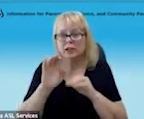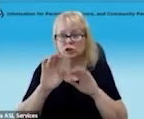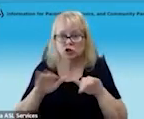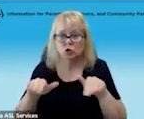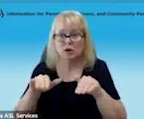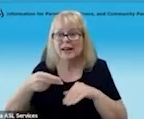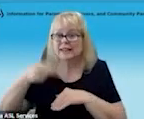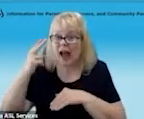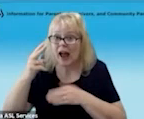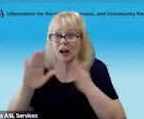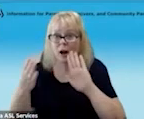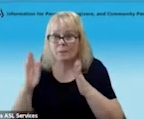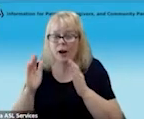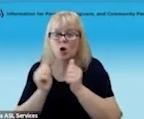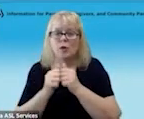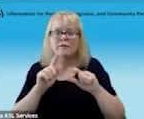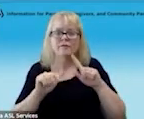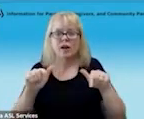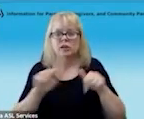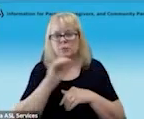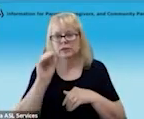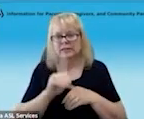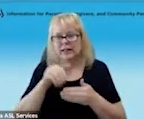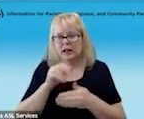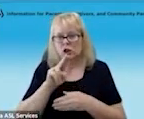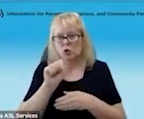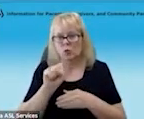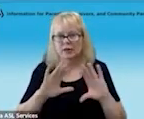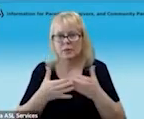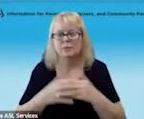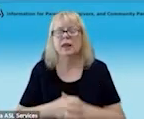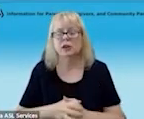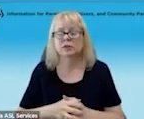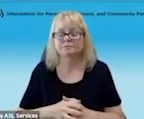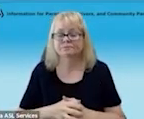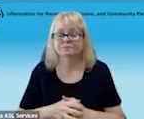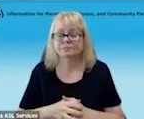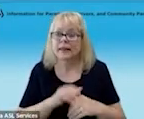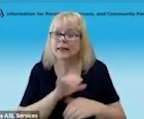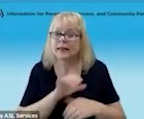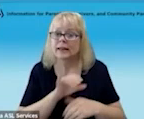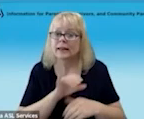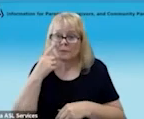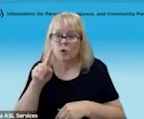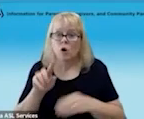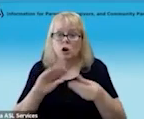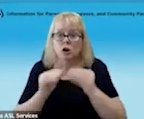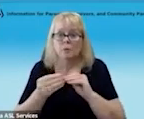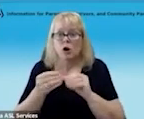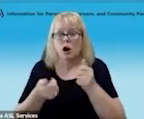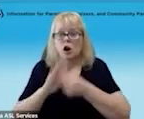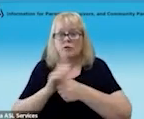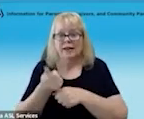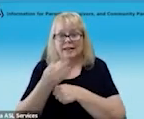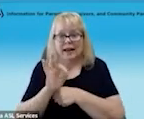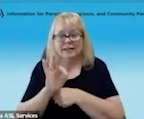of cases for Hispanic, American Indian, Alaska Native, Black, and multiple race children is